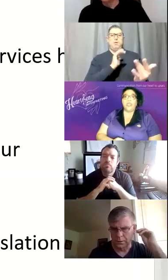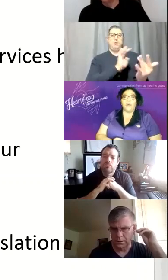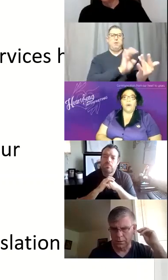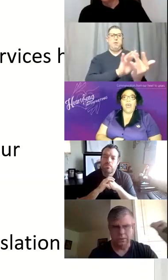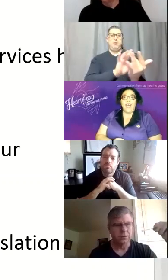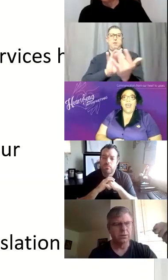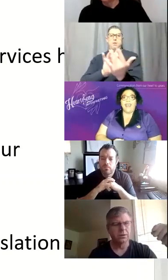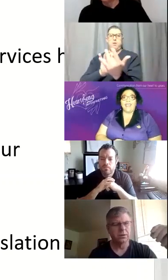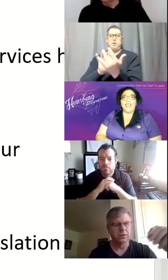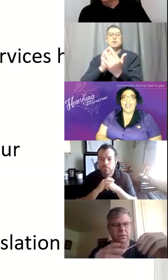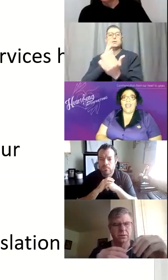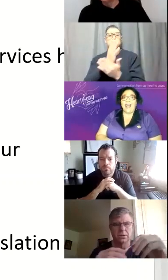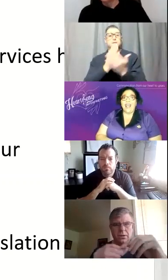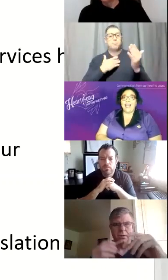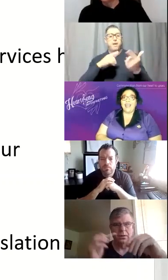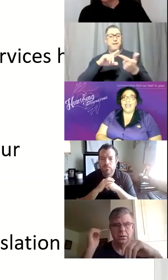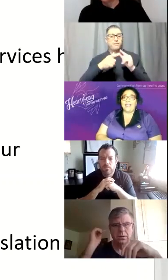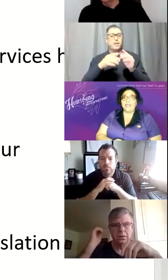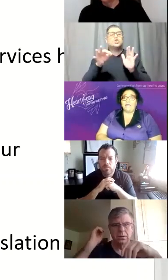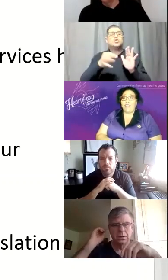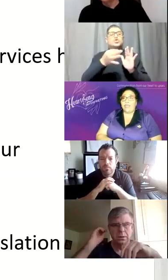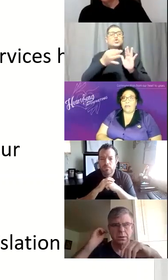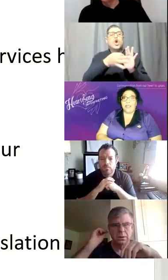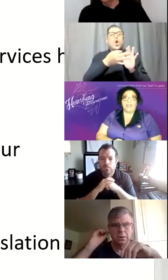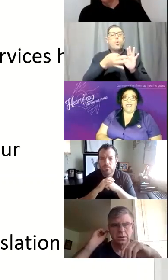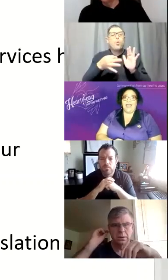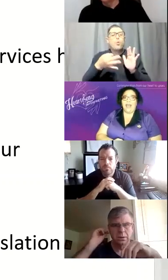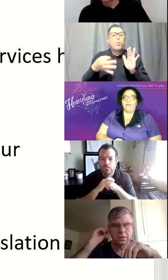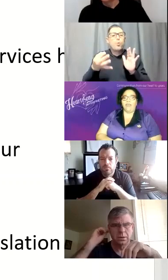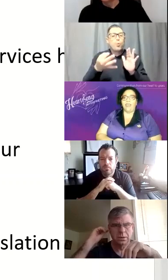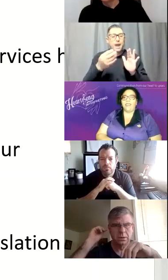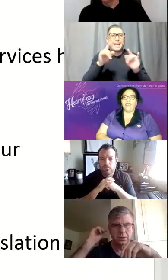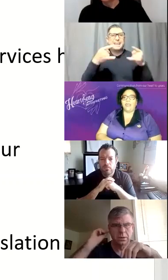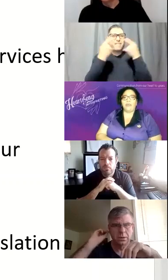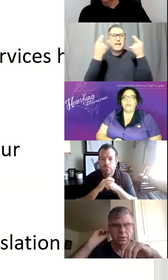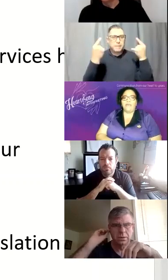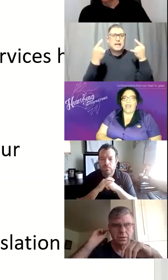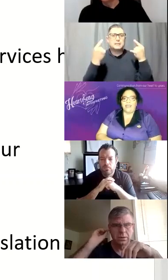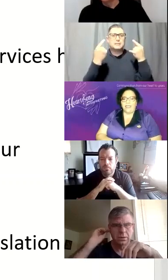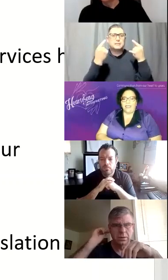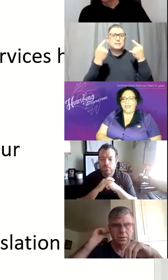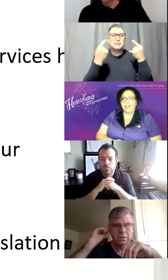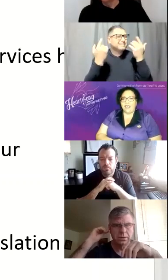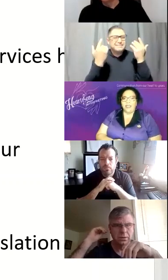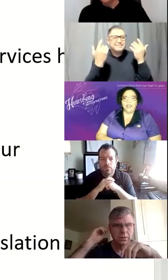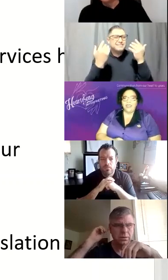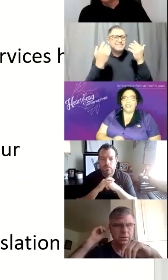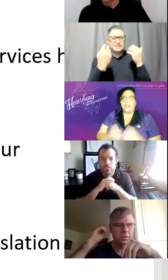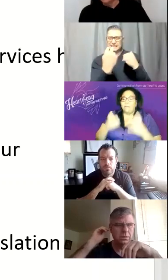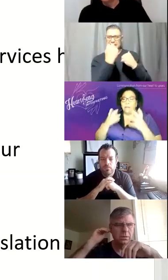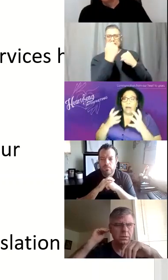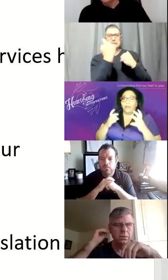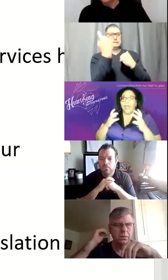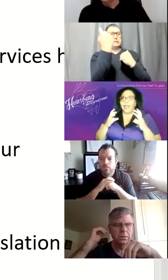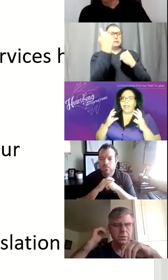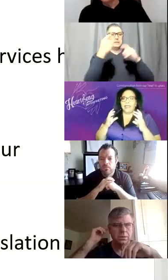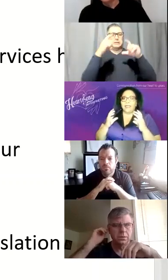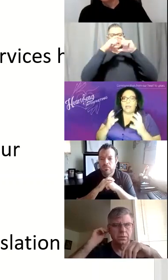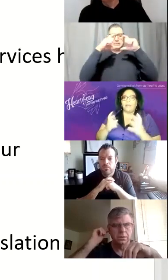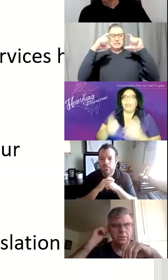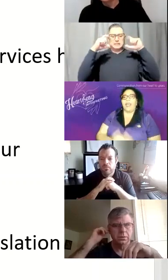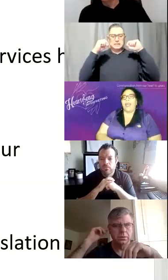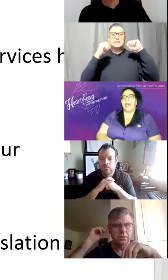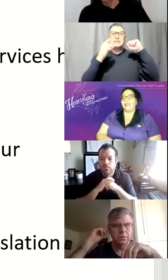can sew. And I said, hey, I need some face masks that have some sort of access to the mouth and at